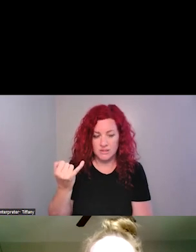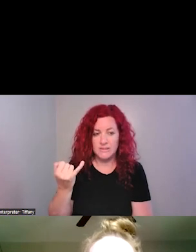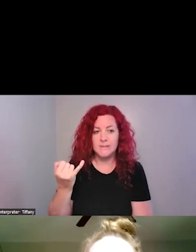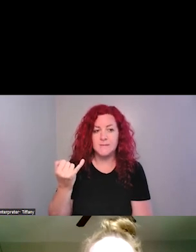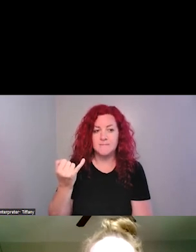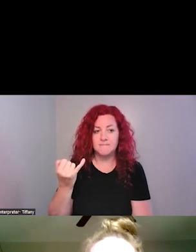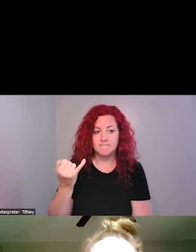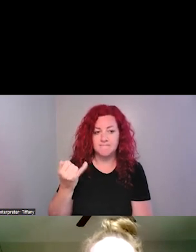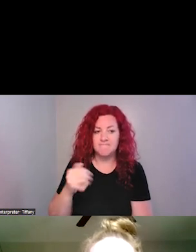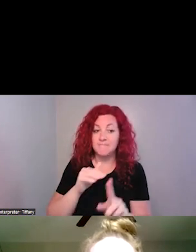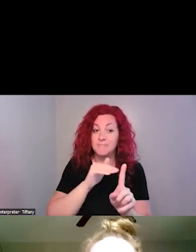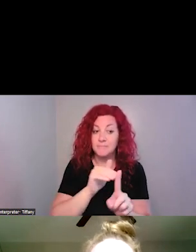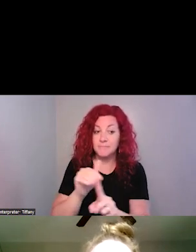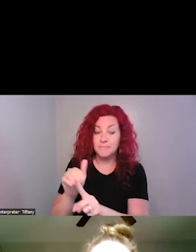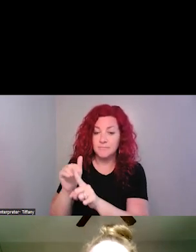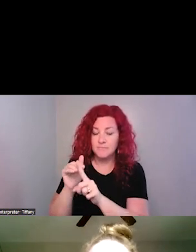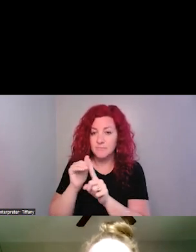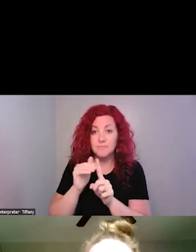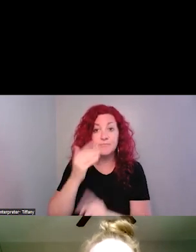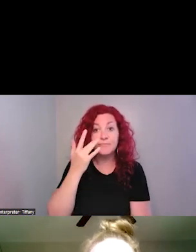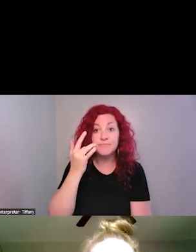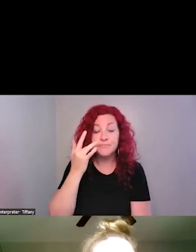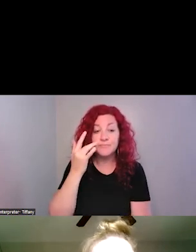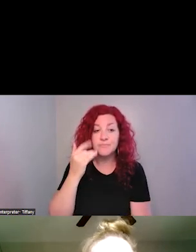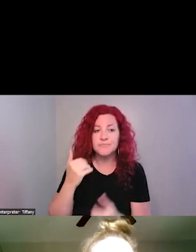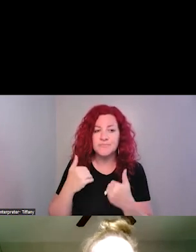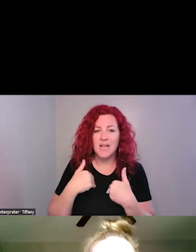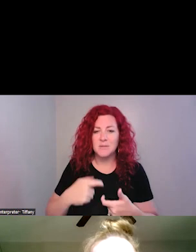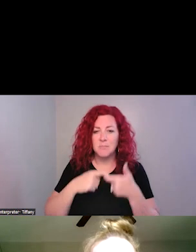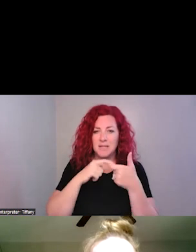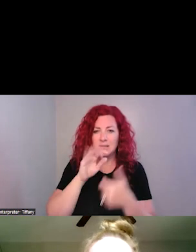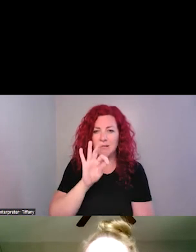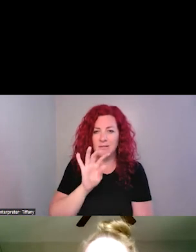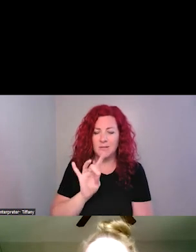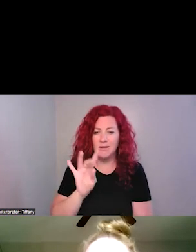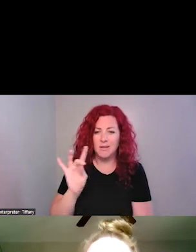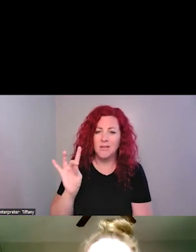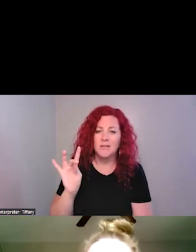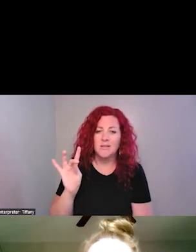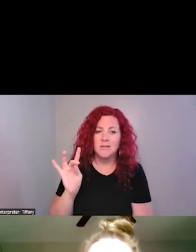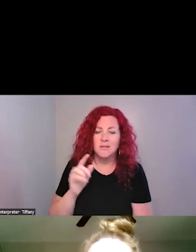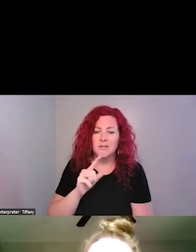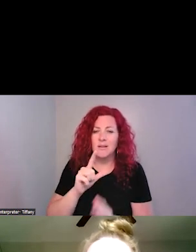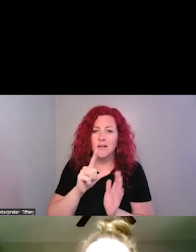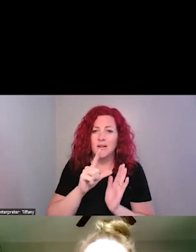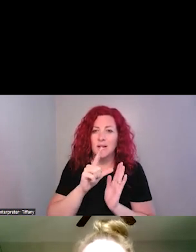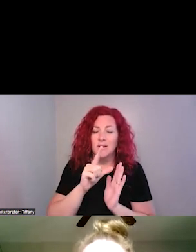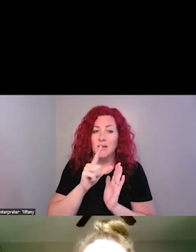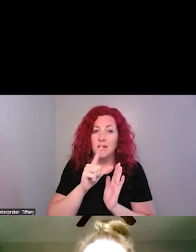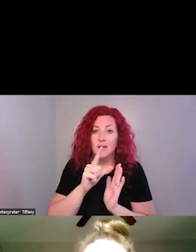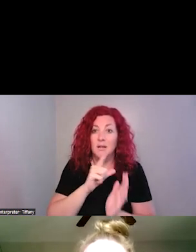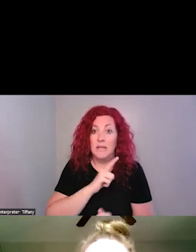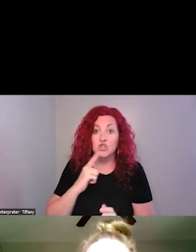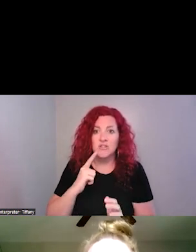just a reminder that California has some pending 988 legislation known as AB 988. The